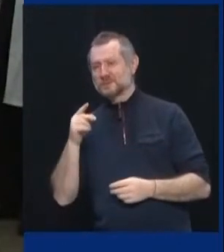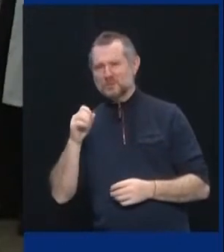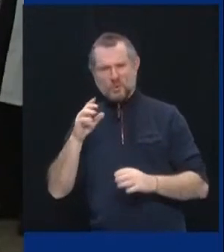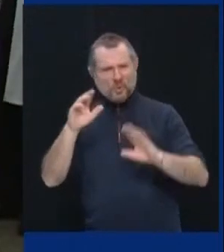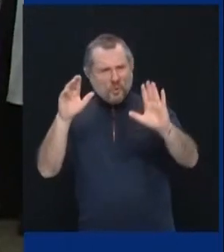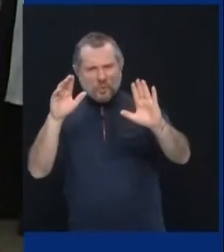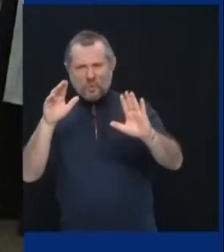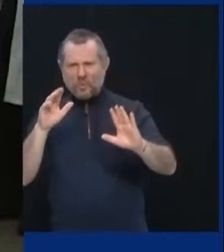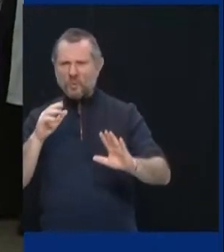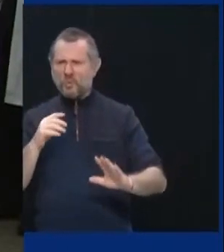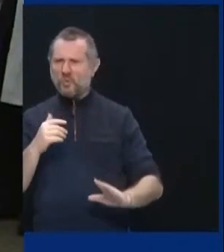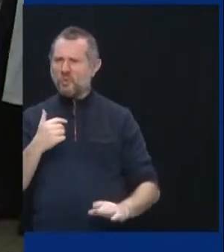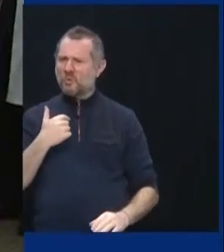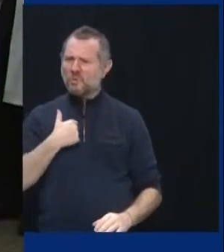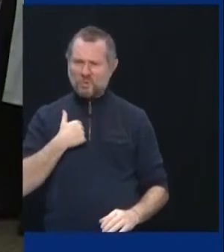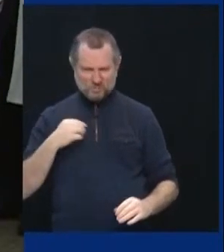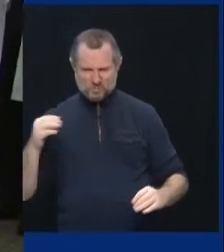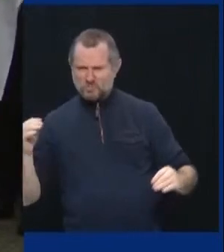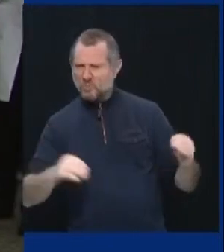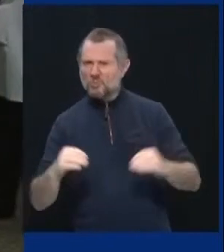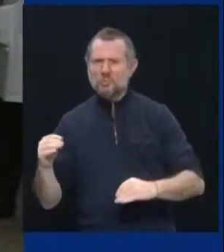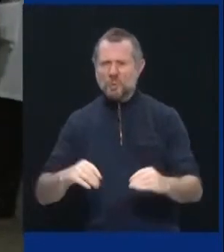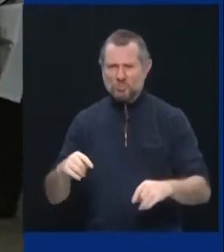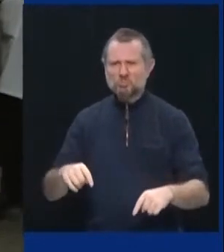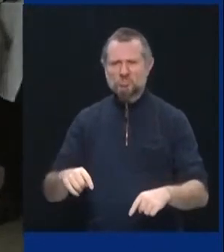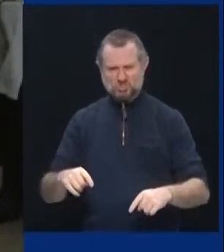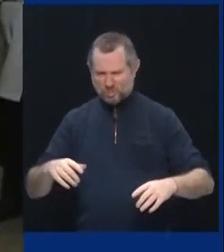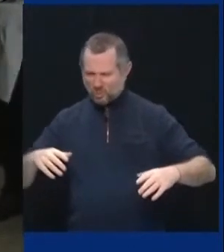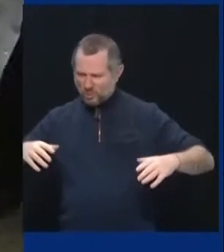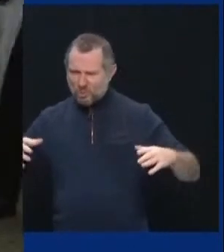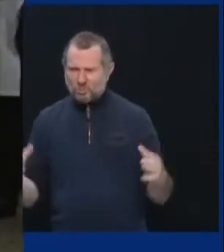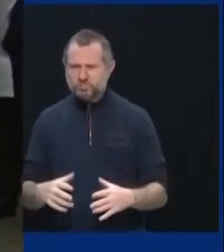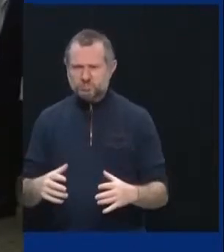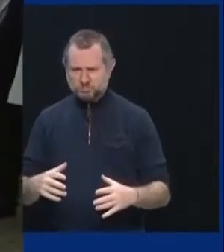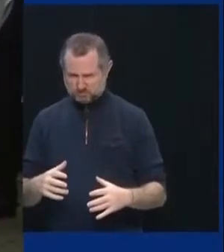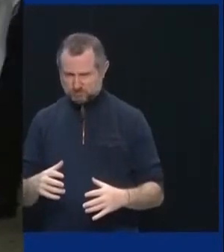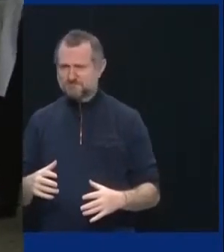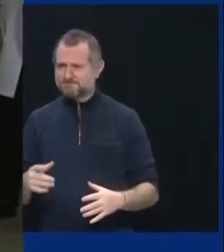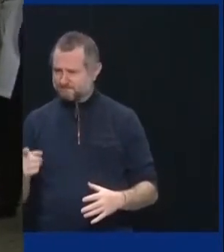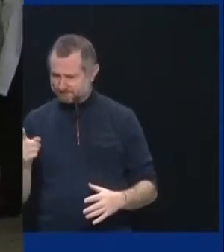together. And I